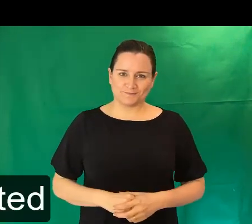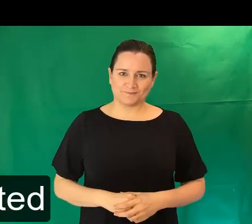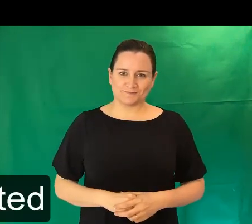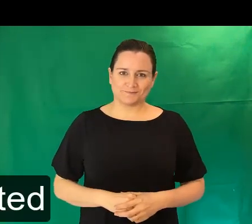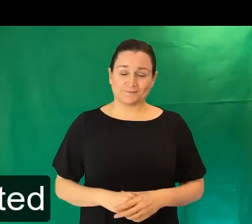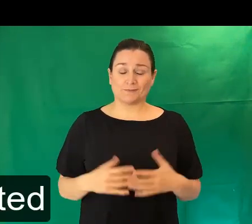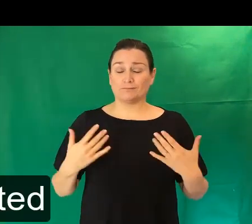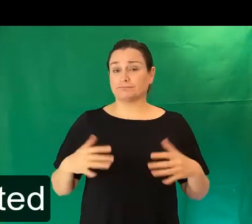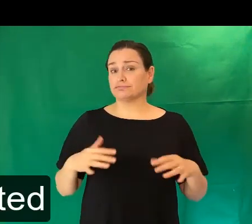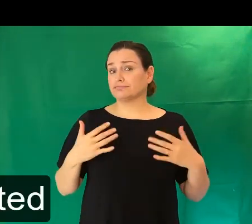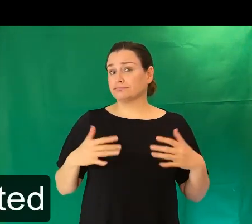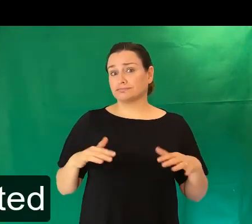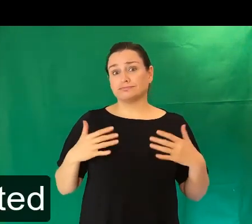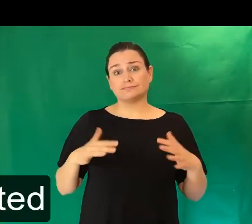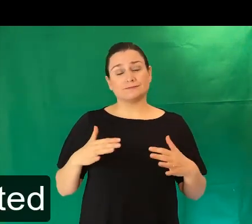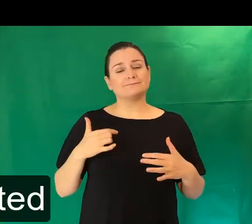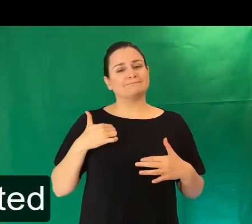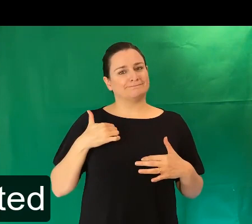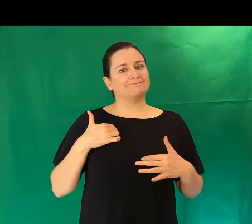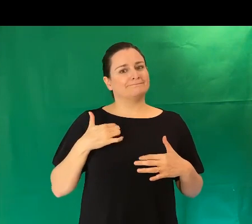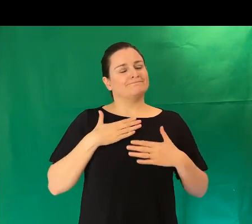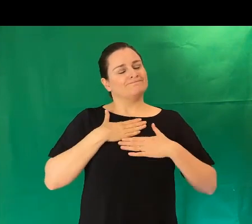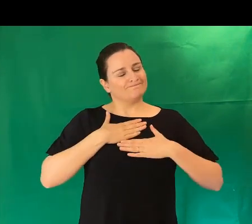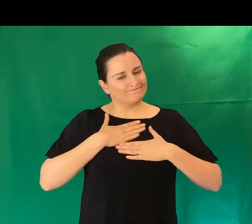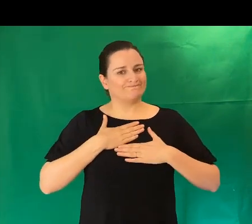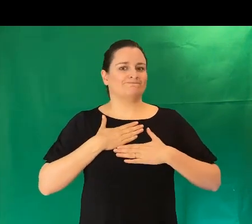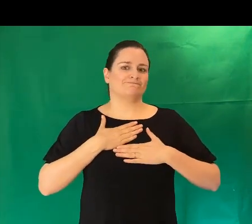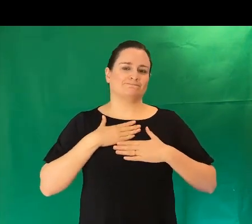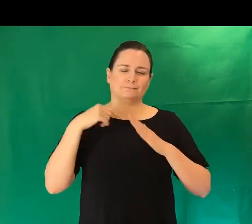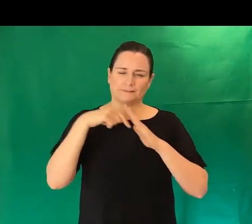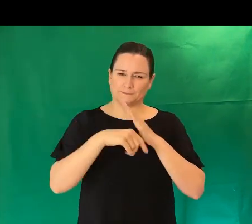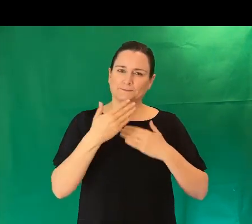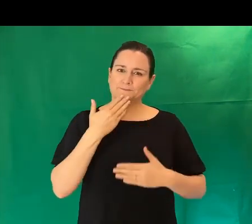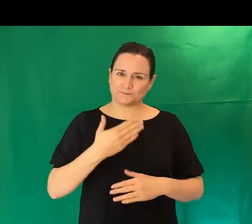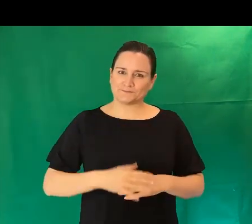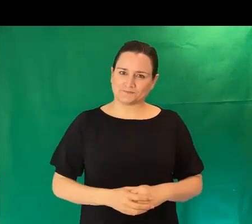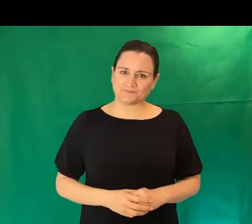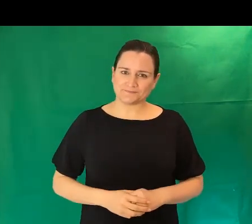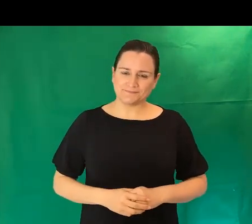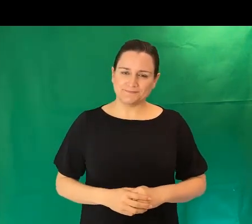Huddleston. Really so indebted to all these people.